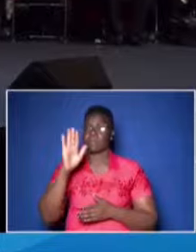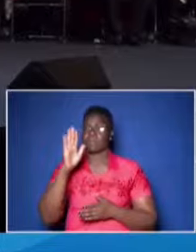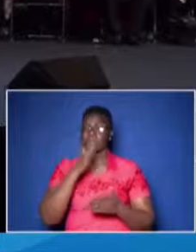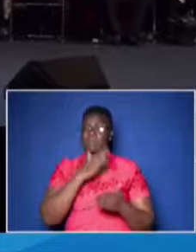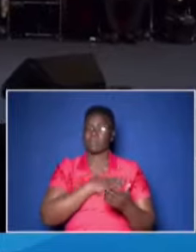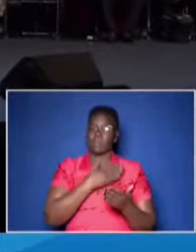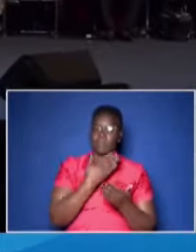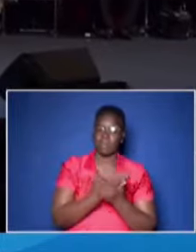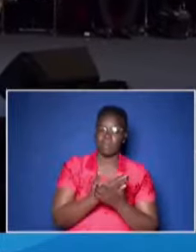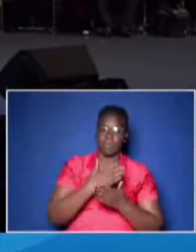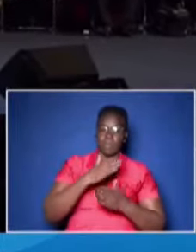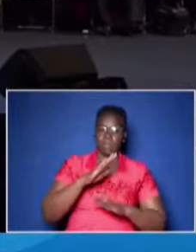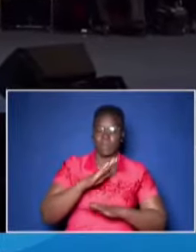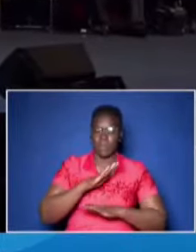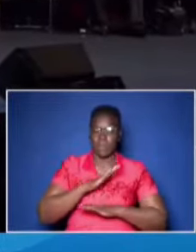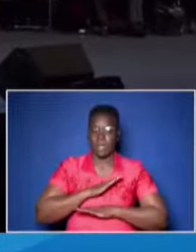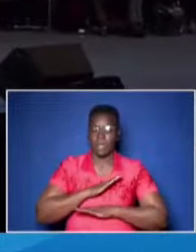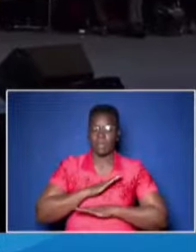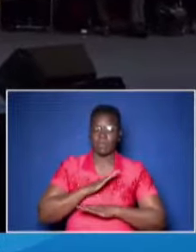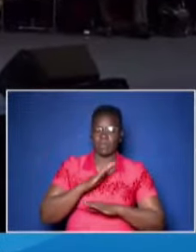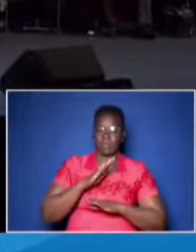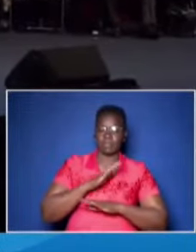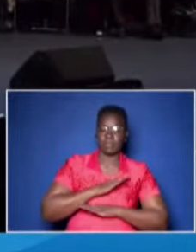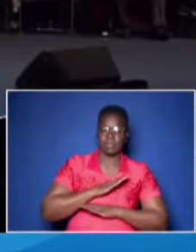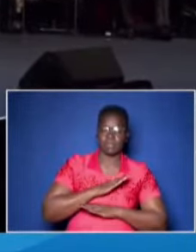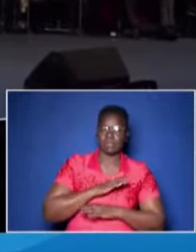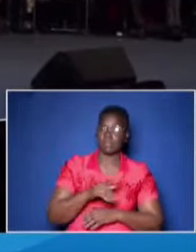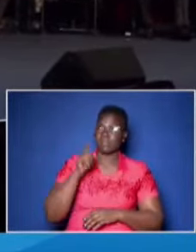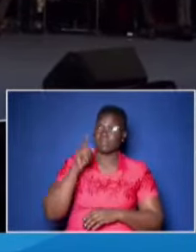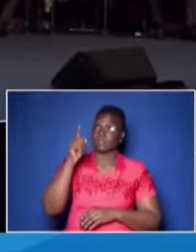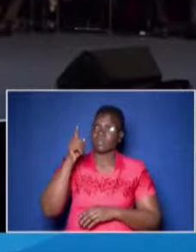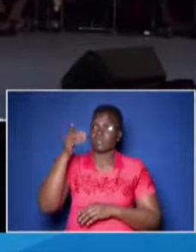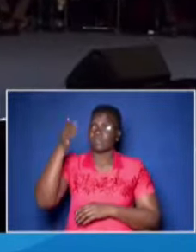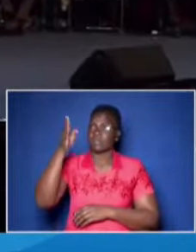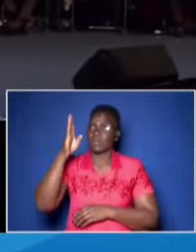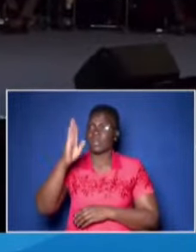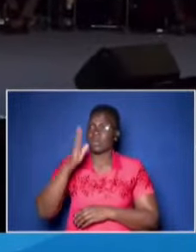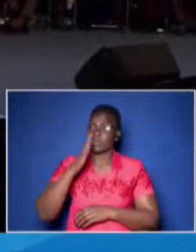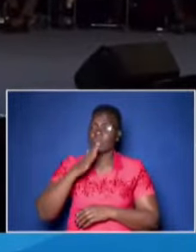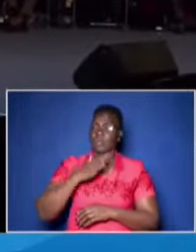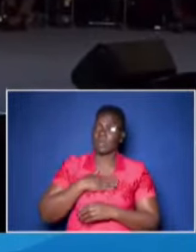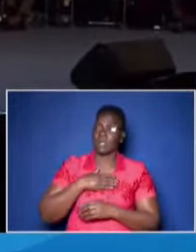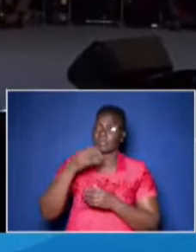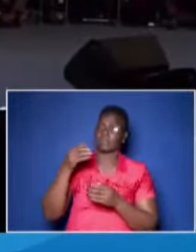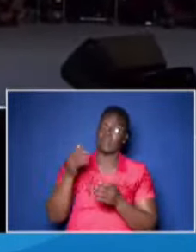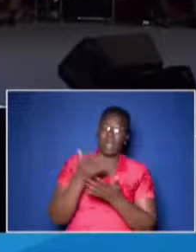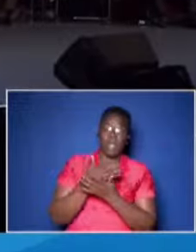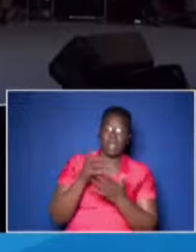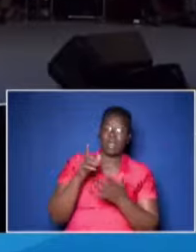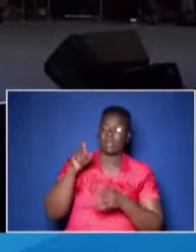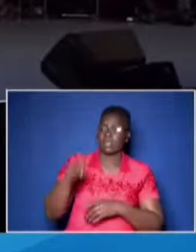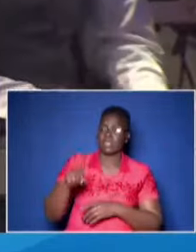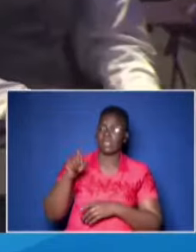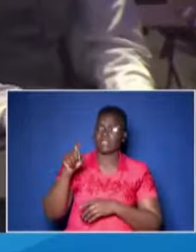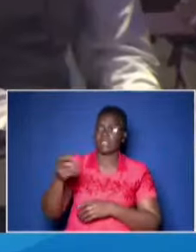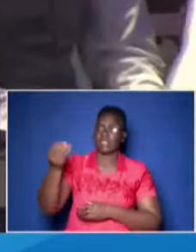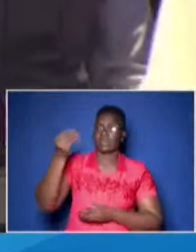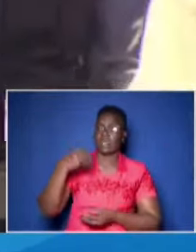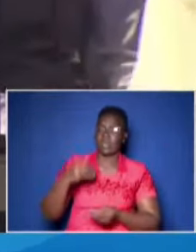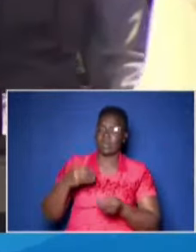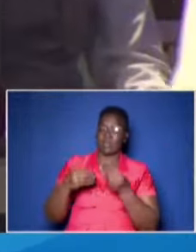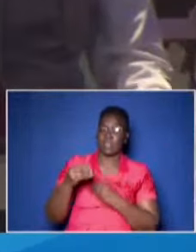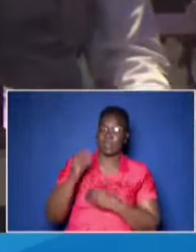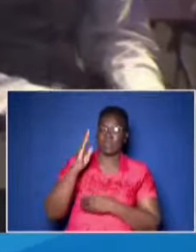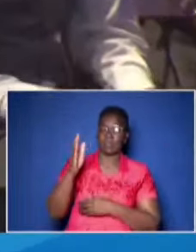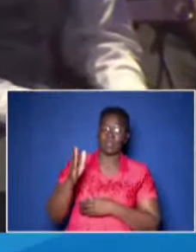for me sing it my God shall supply all my needs according to his riches